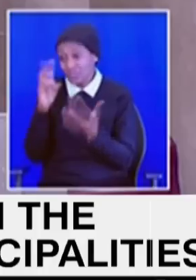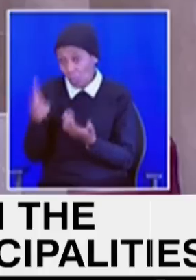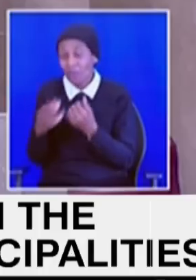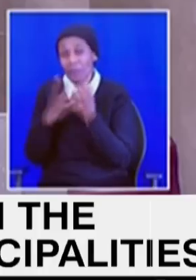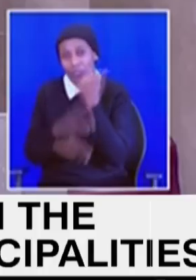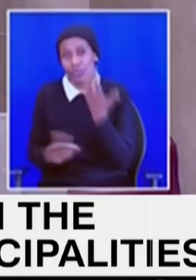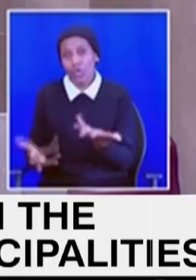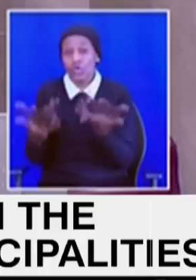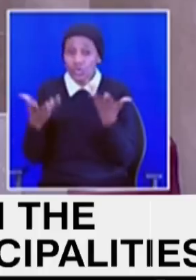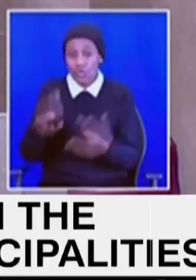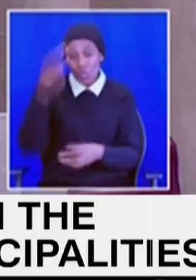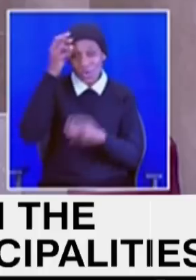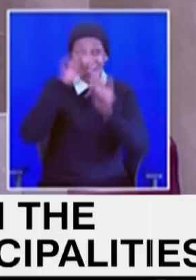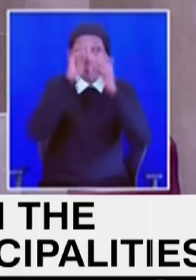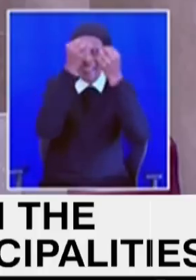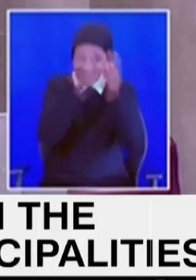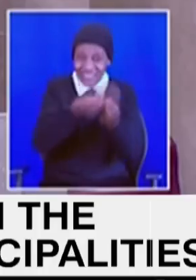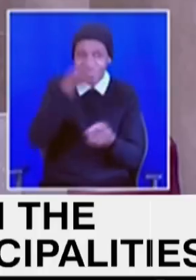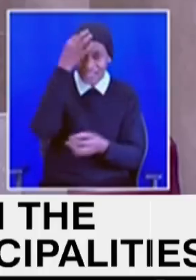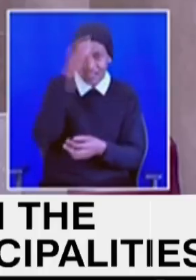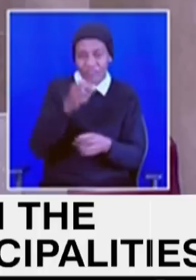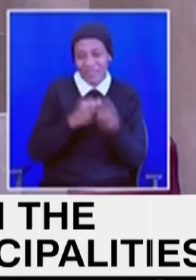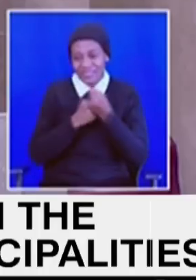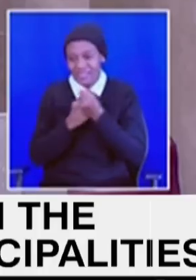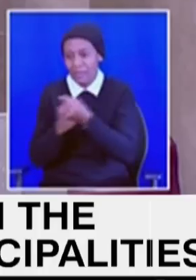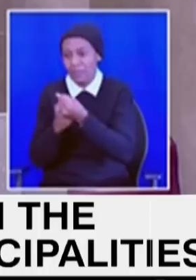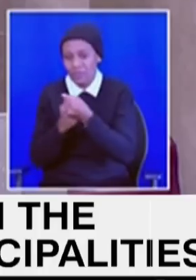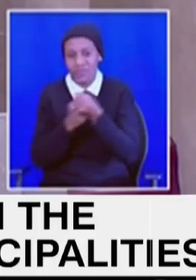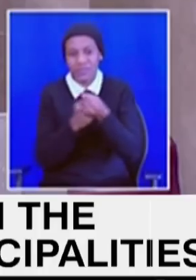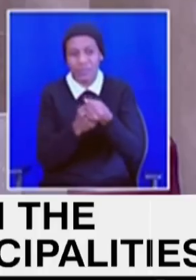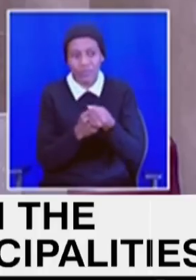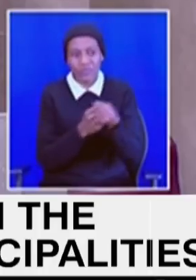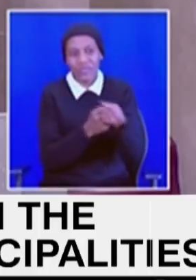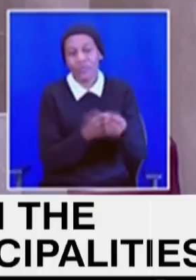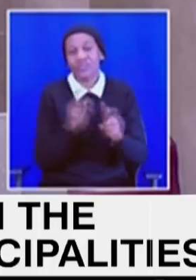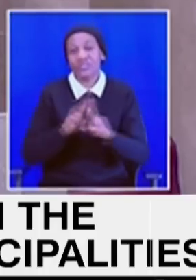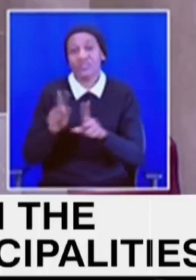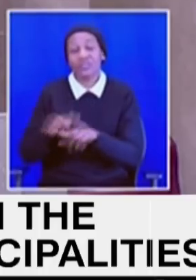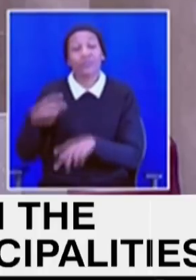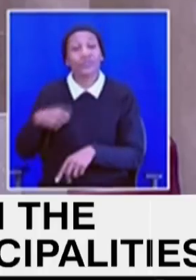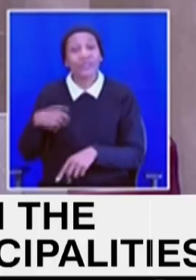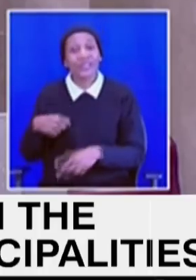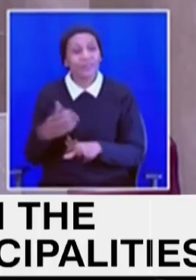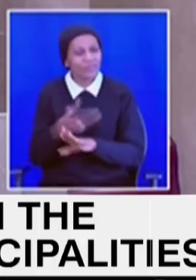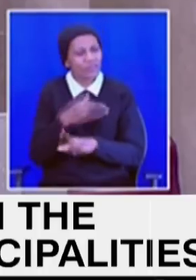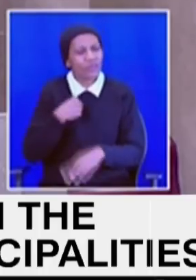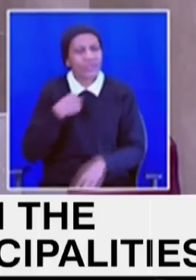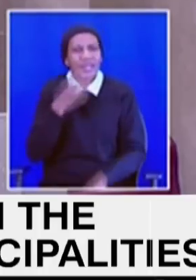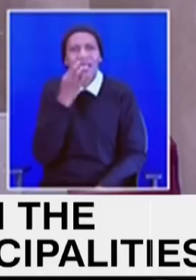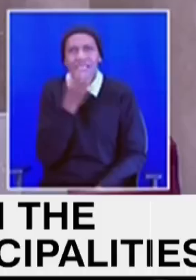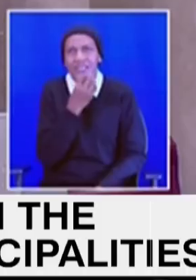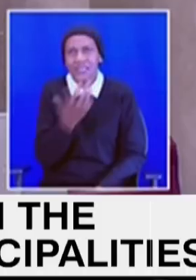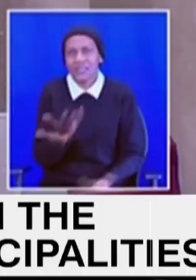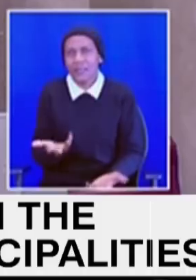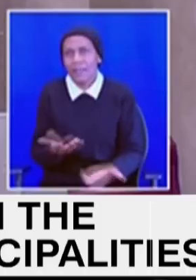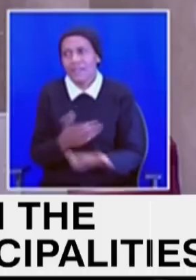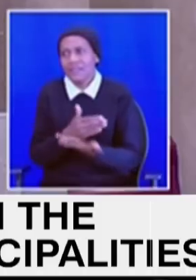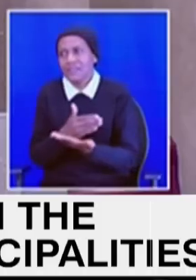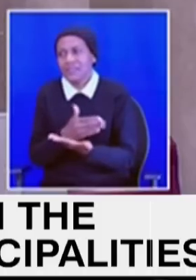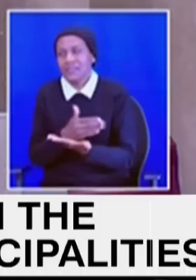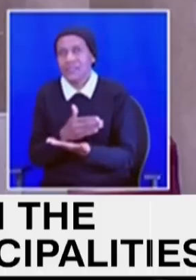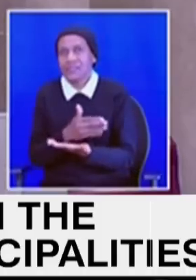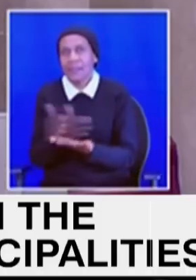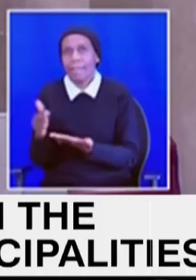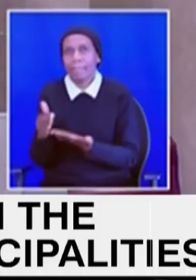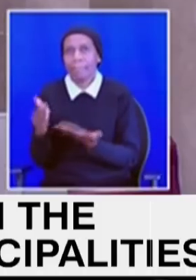government, has been supporting municipalities. As I said earlier, will even take off some of the debts owed